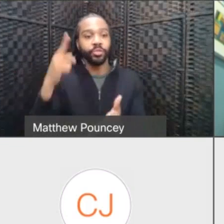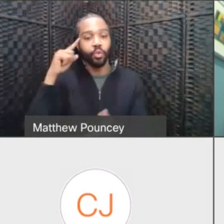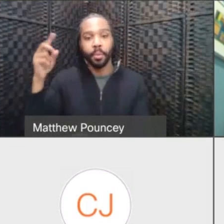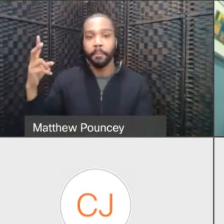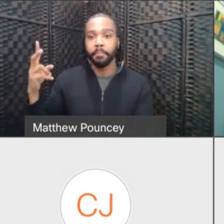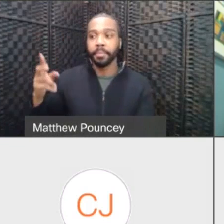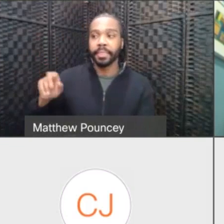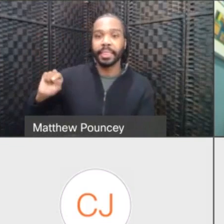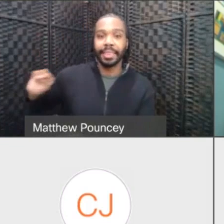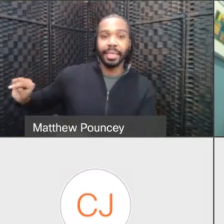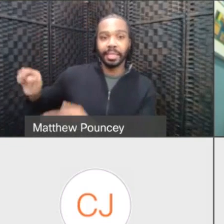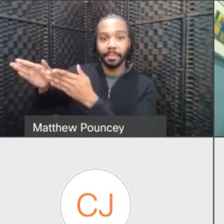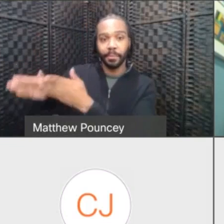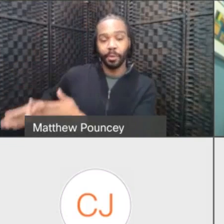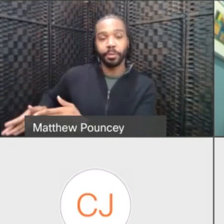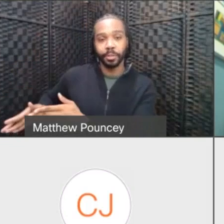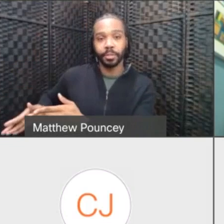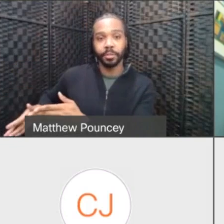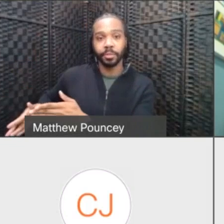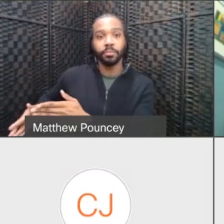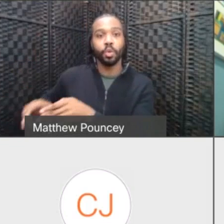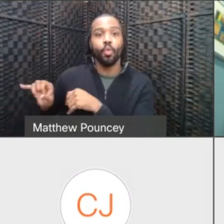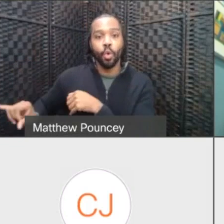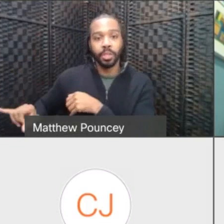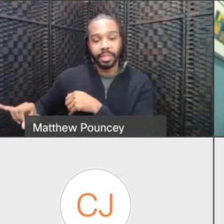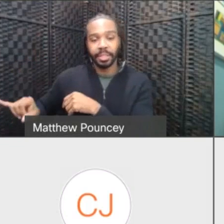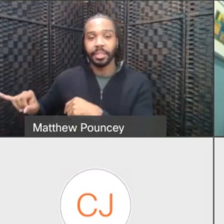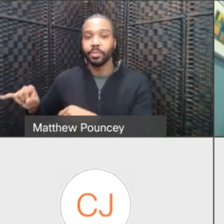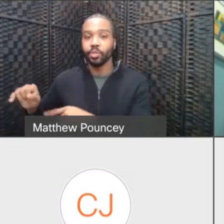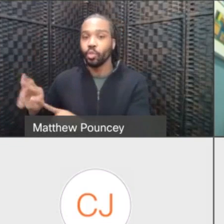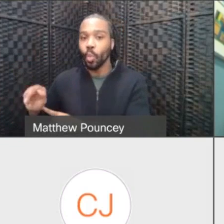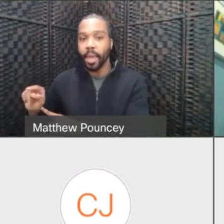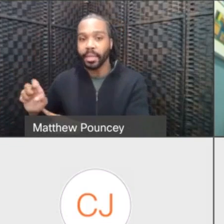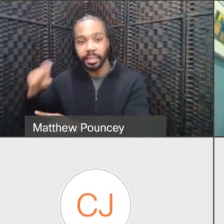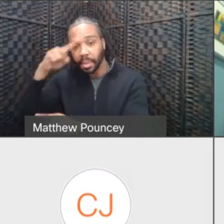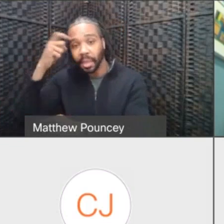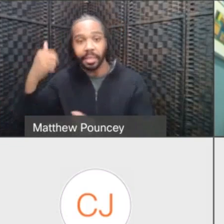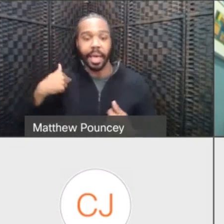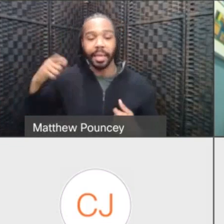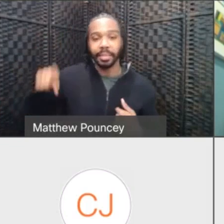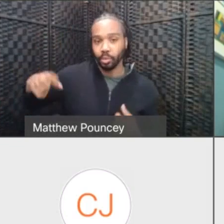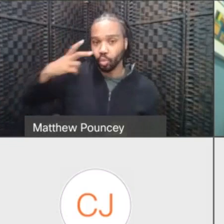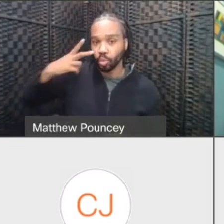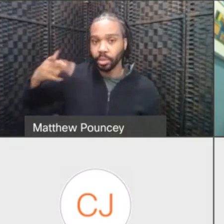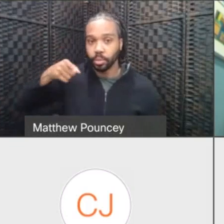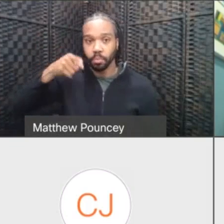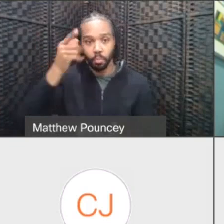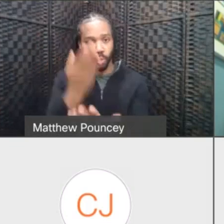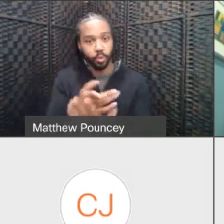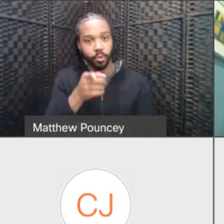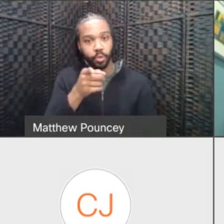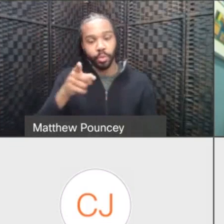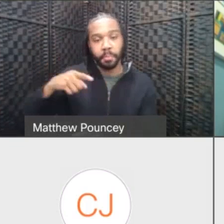um, uh, guidance submitted to me, because I need to see that you paid a full